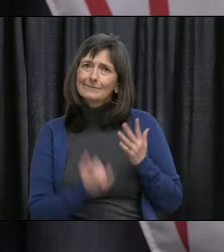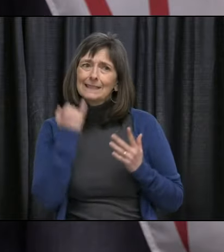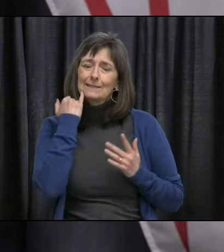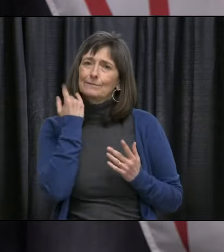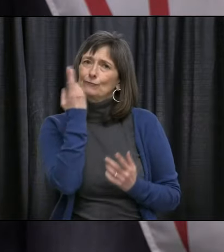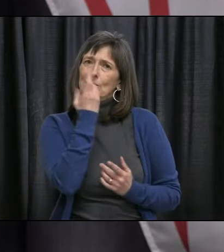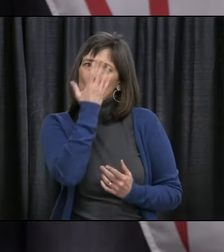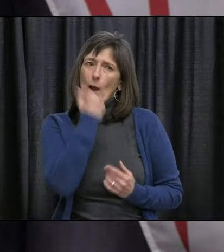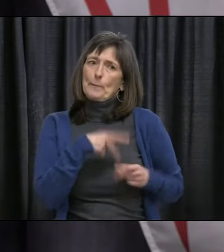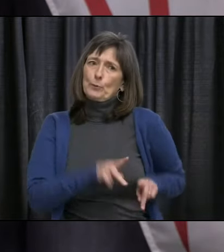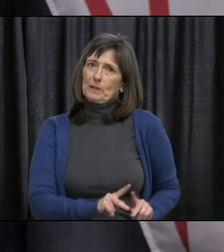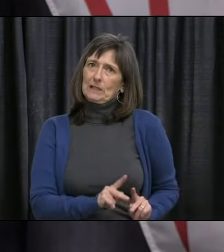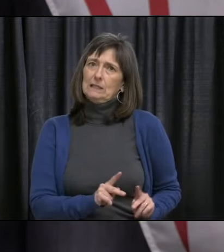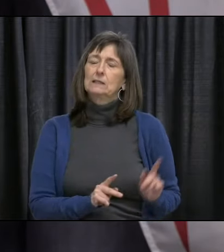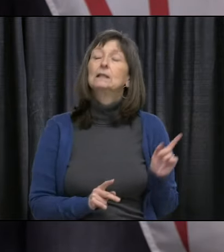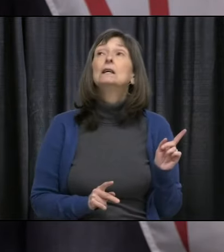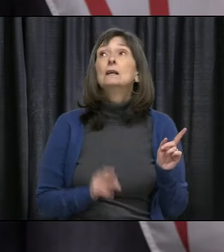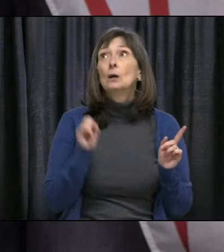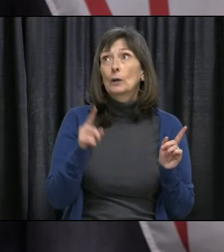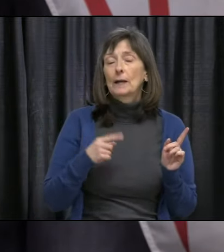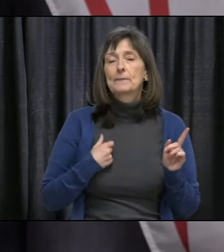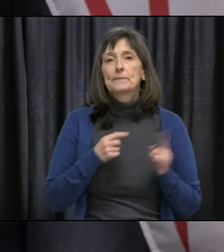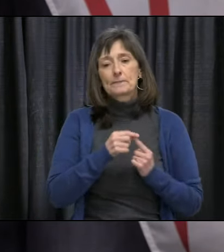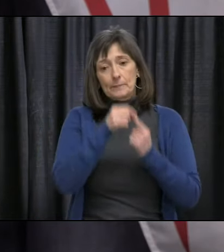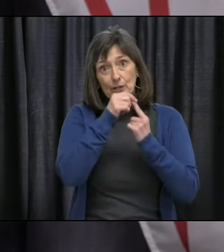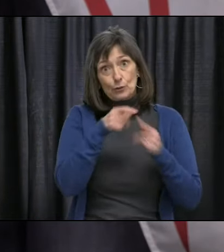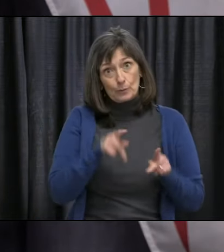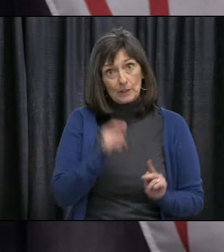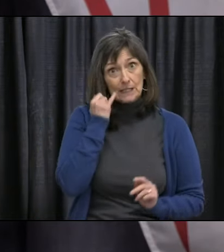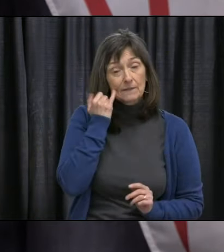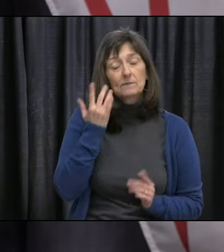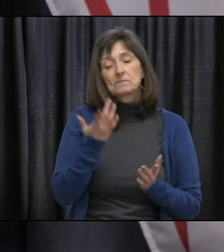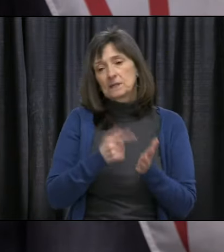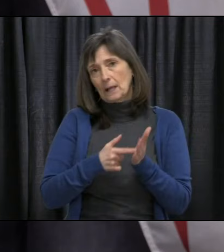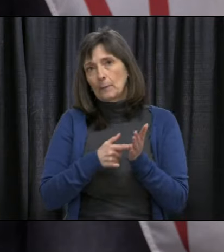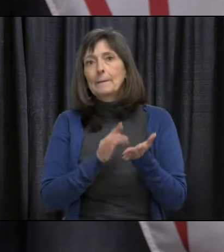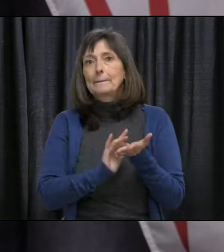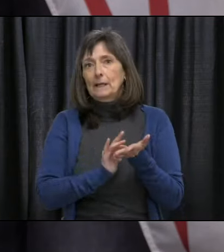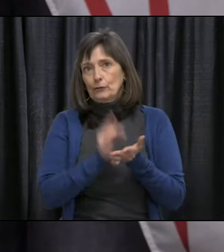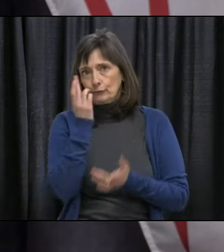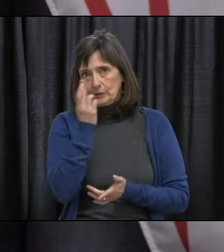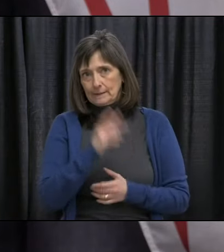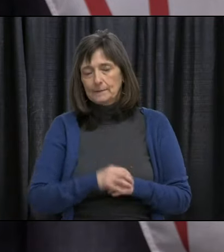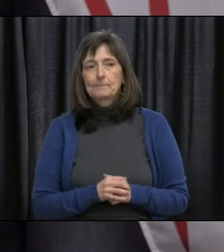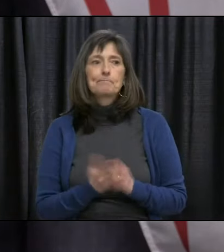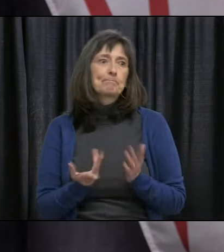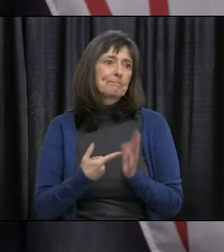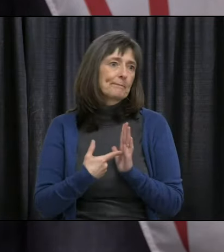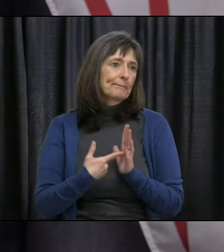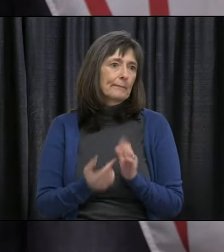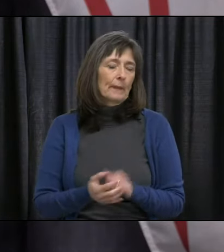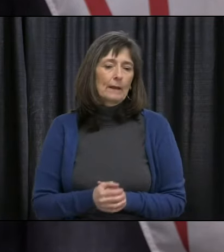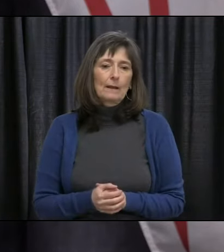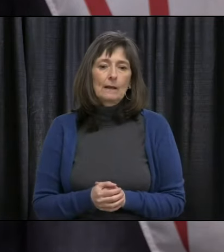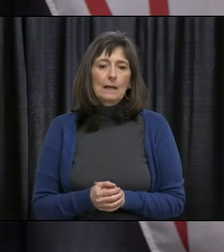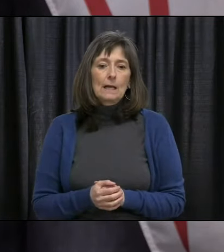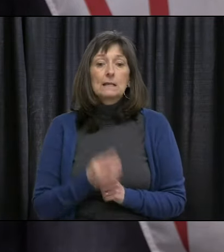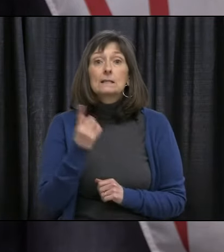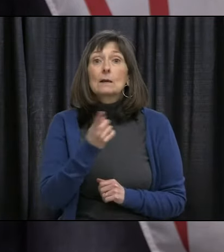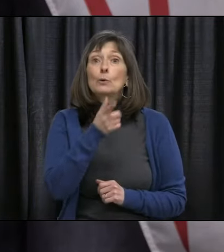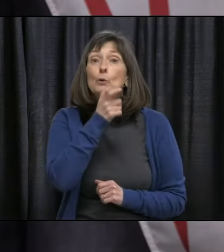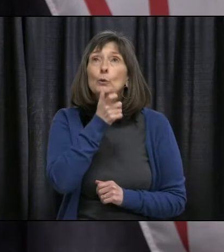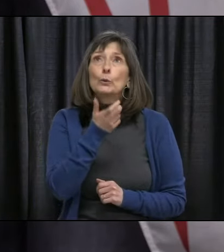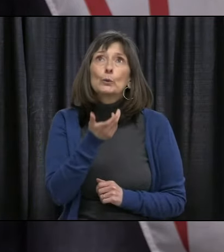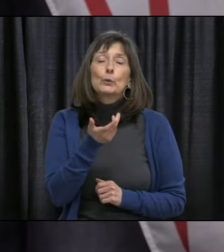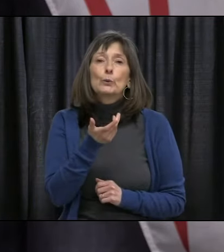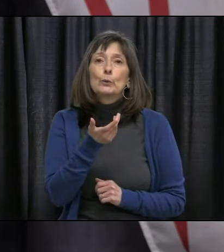medical reasons extenuating circumstances. So we've had some situations where people have had surgeries